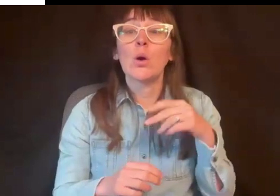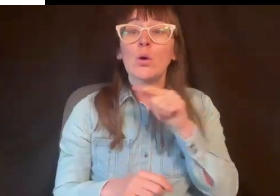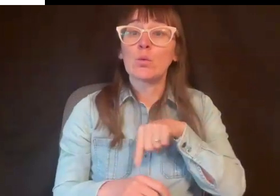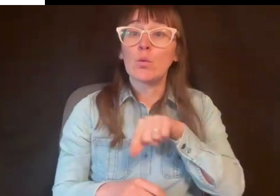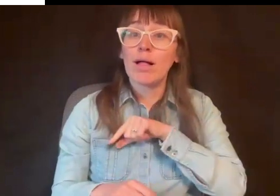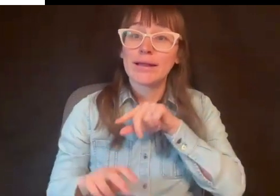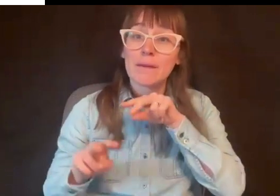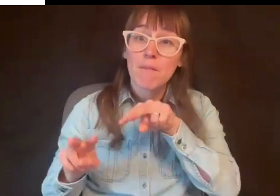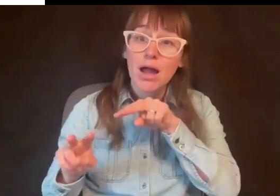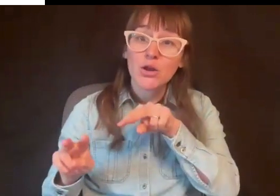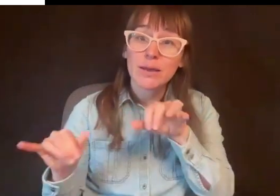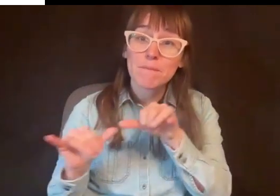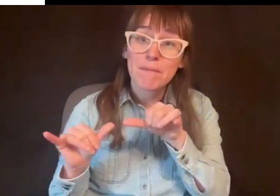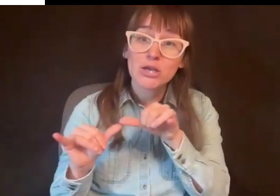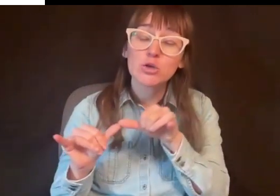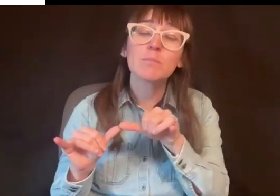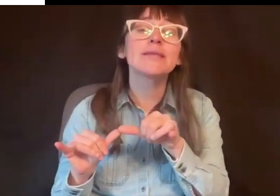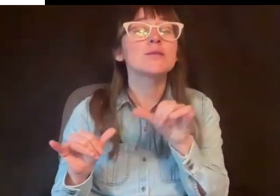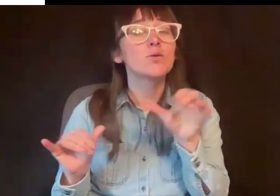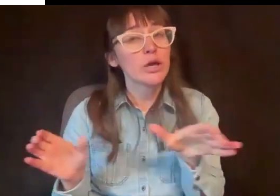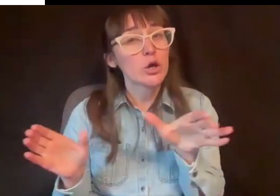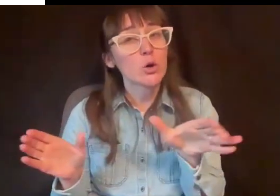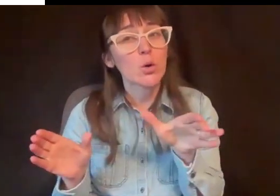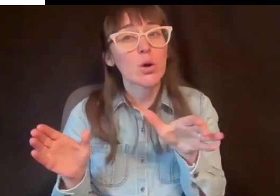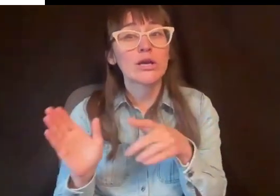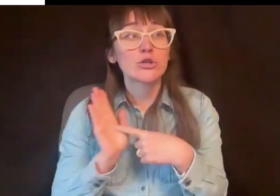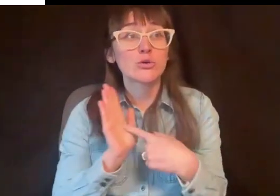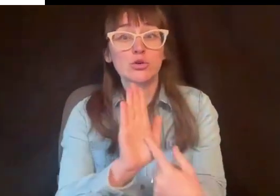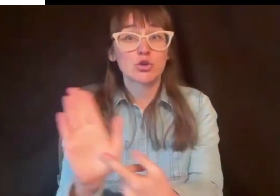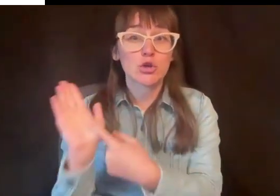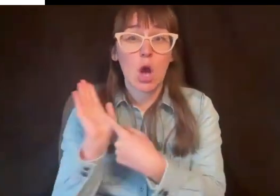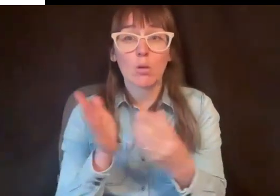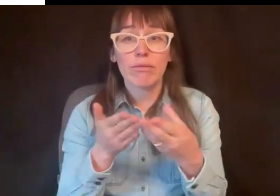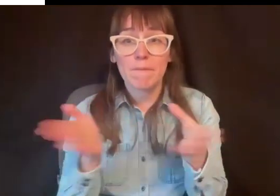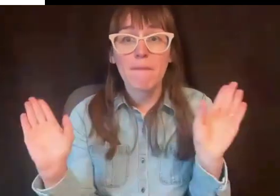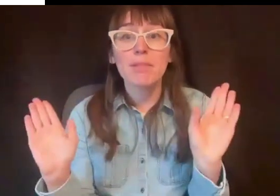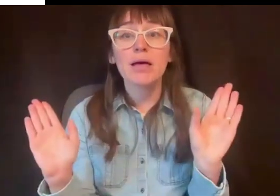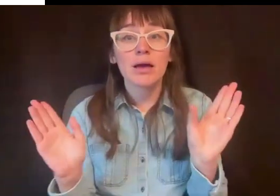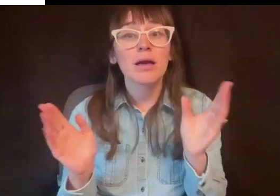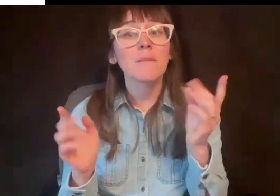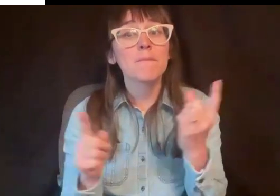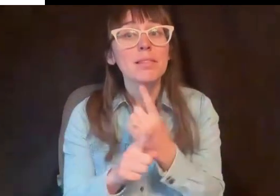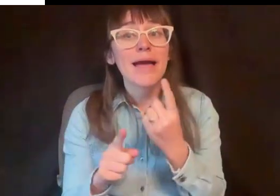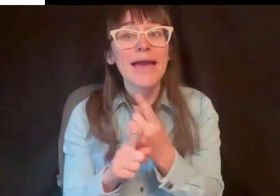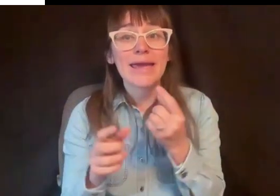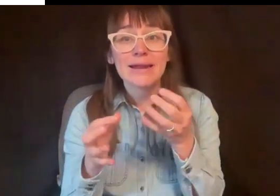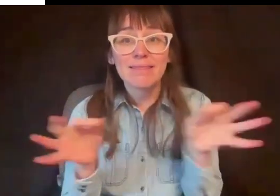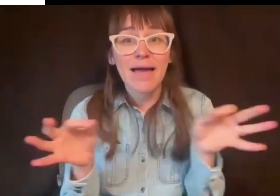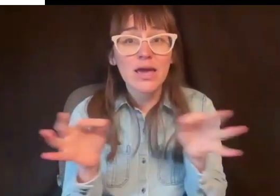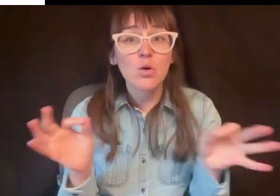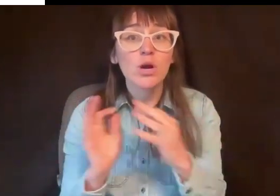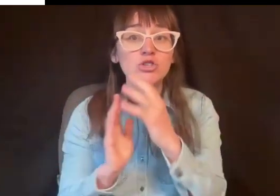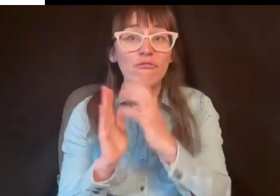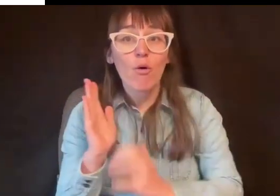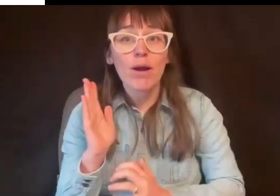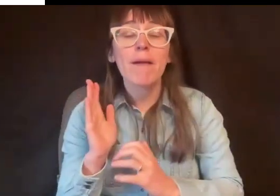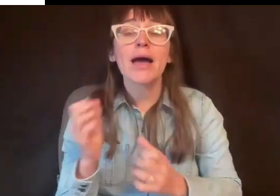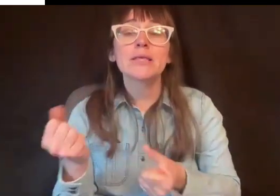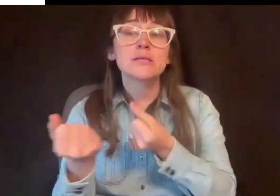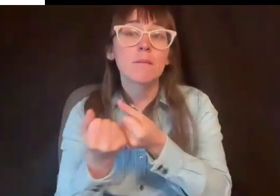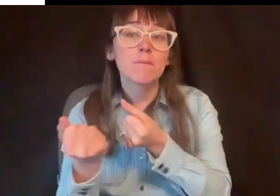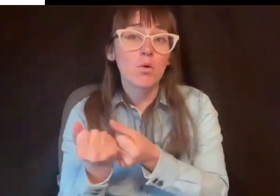measurement results are encouraged to be made available to the public in plain language format designed to support and